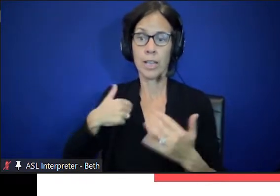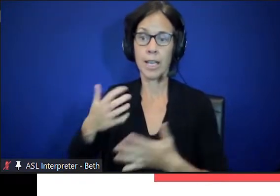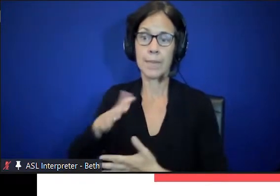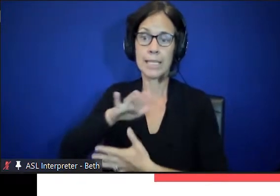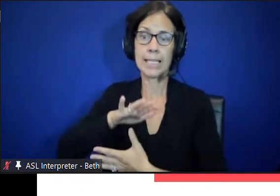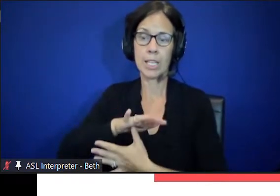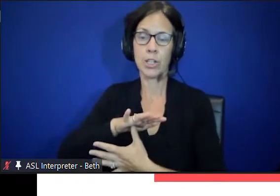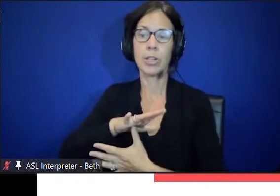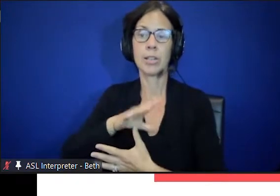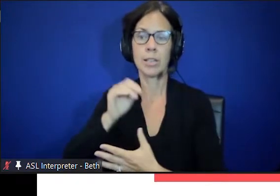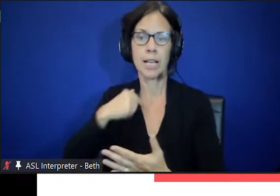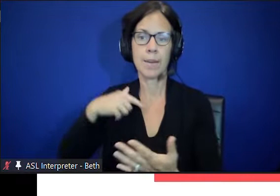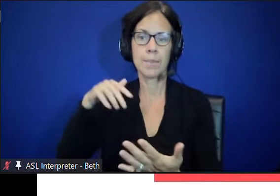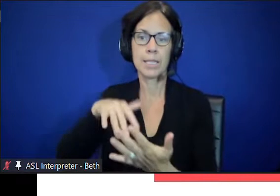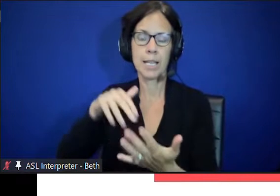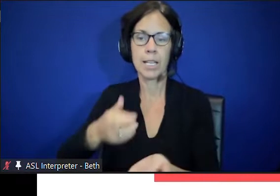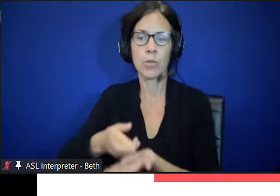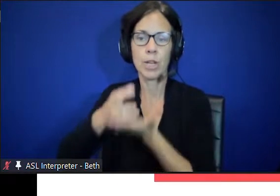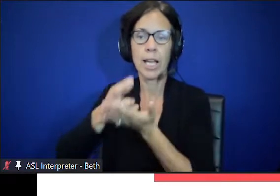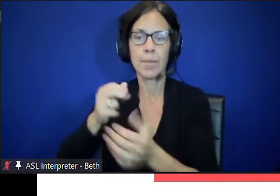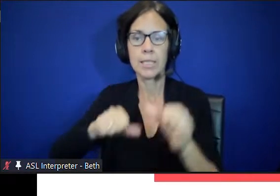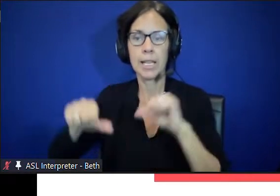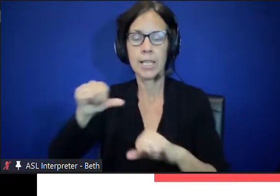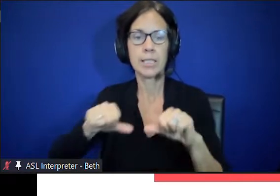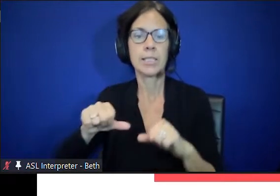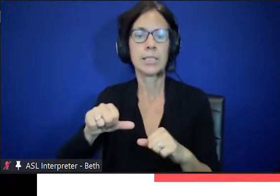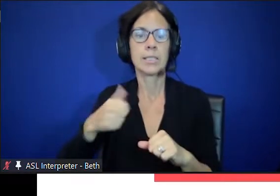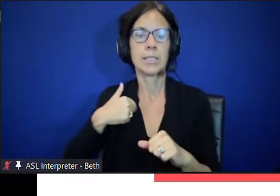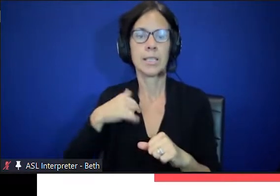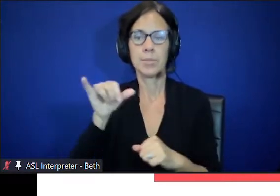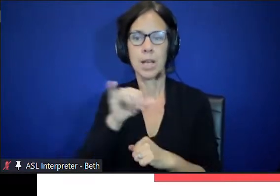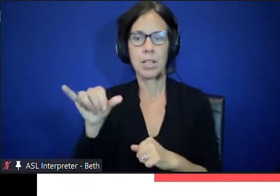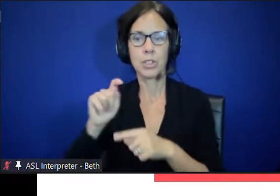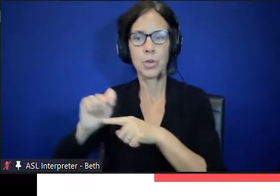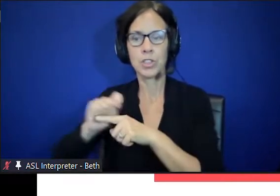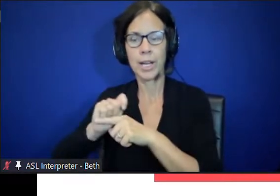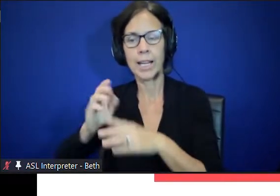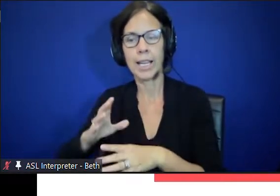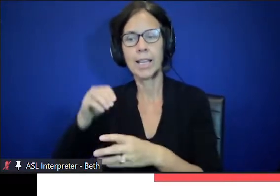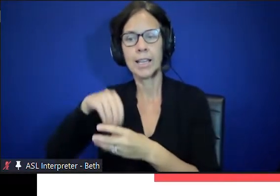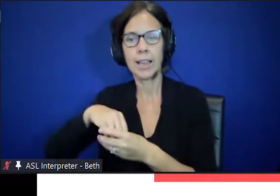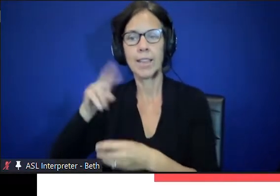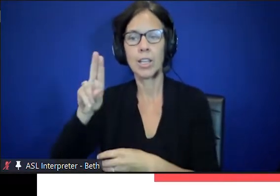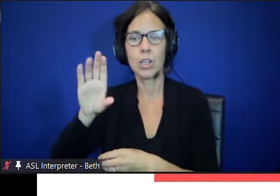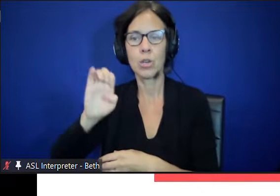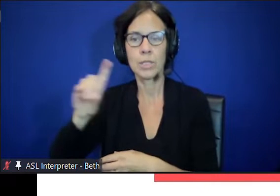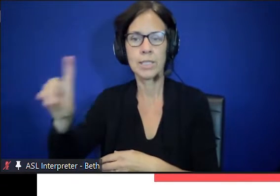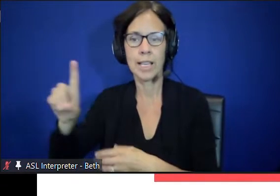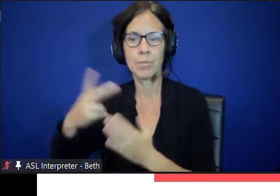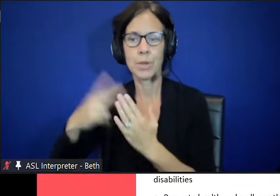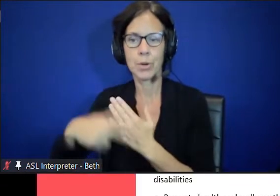senior and I'm studying rehabilitation sciences. I am also a trainee in the USED